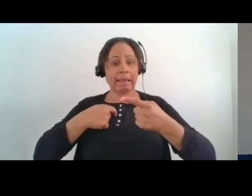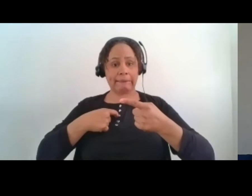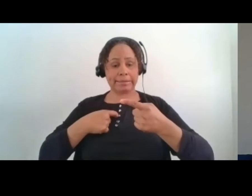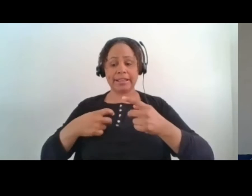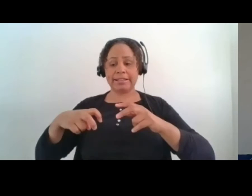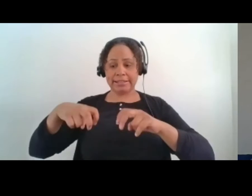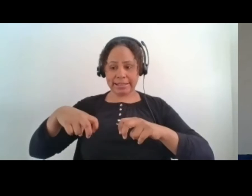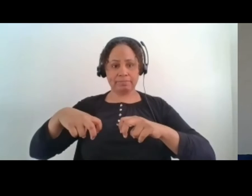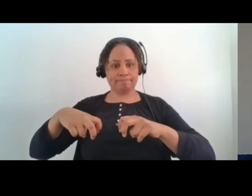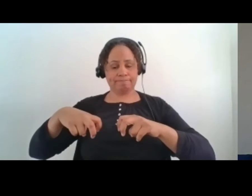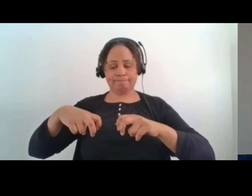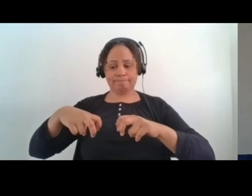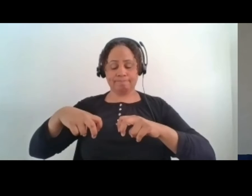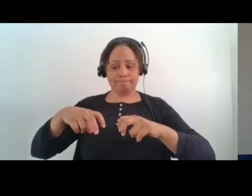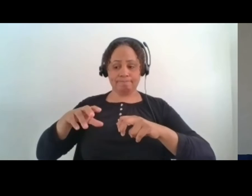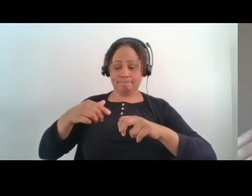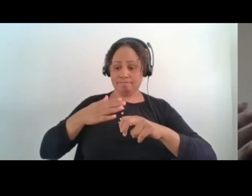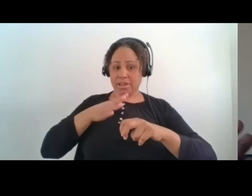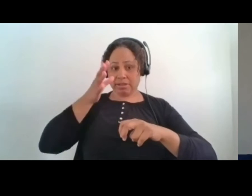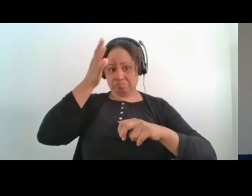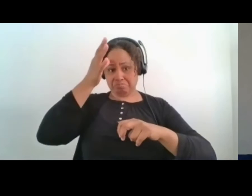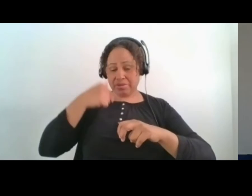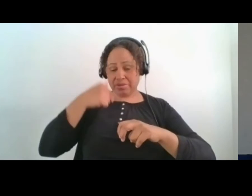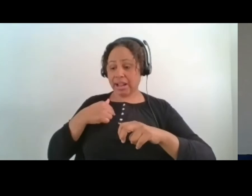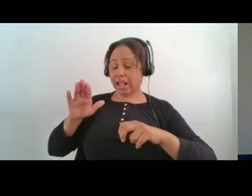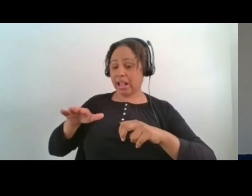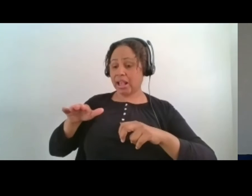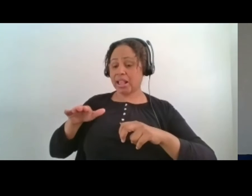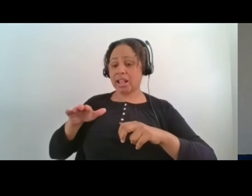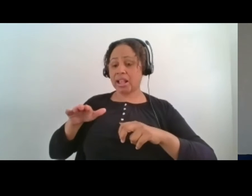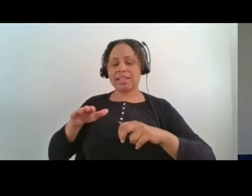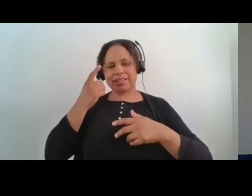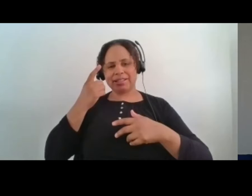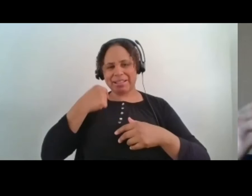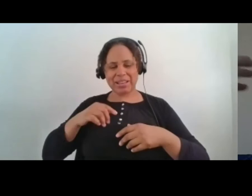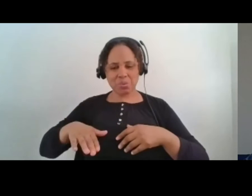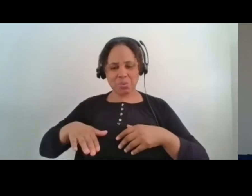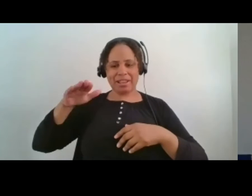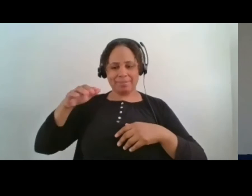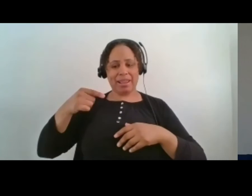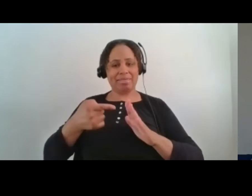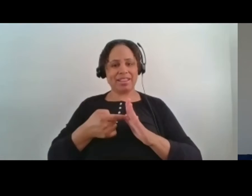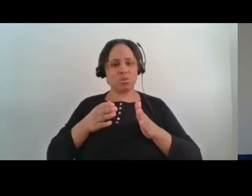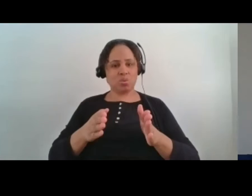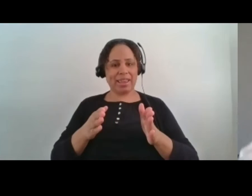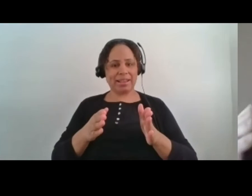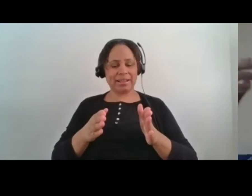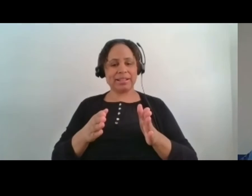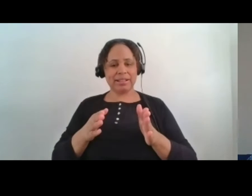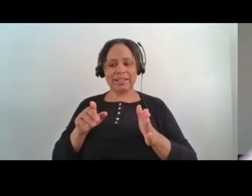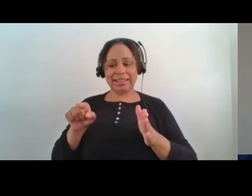look, and this is because he raised me this way. It's not on my own virtue. This goes back to how he raised me, and so